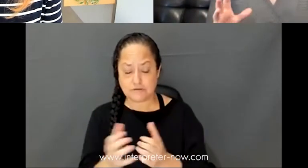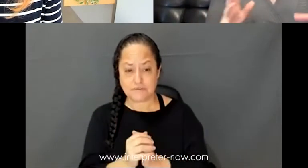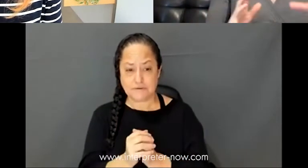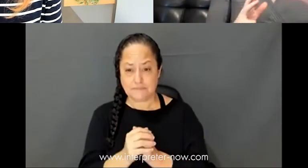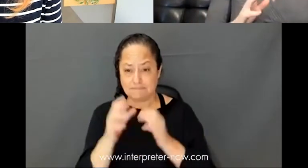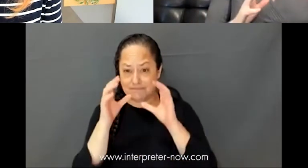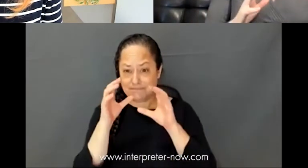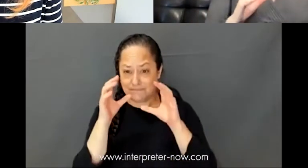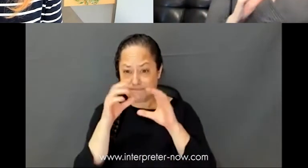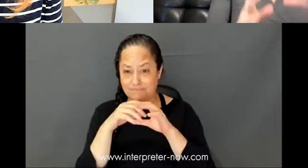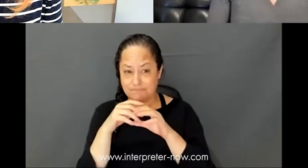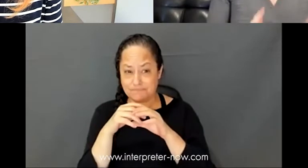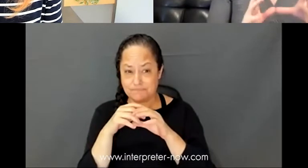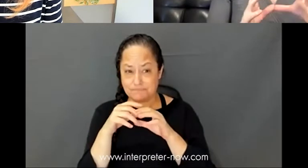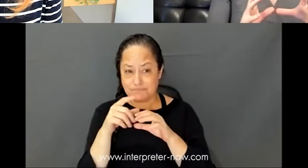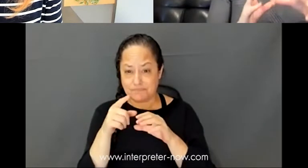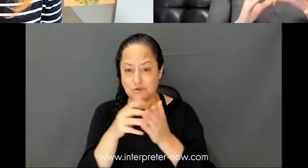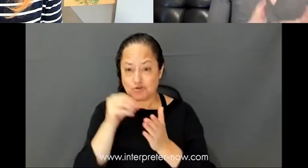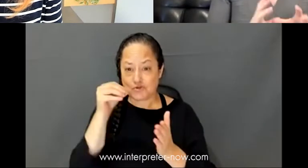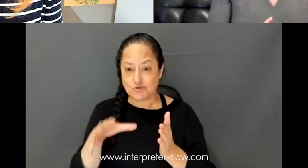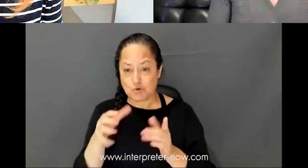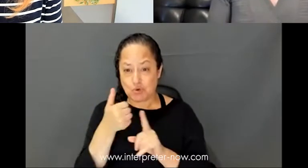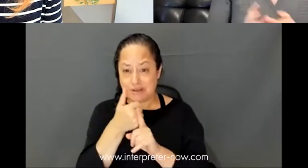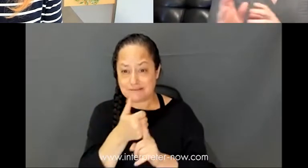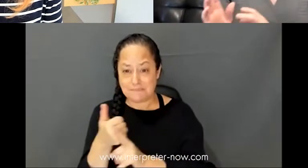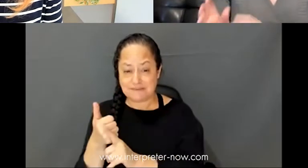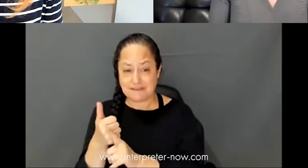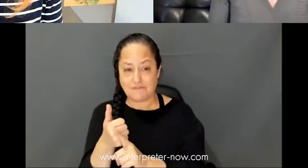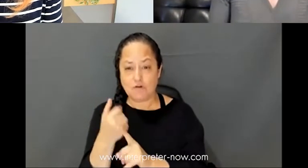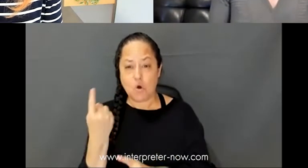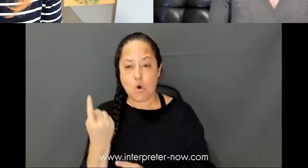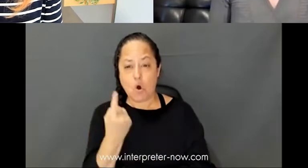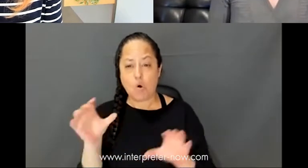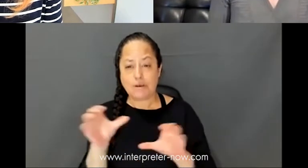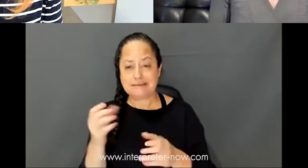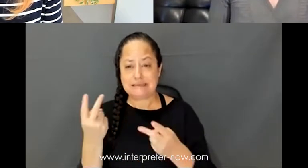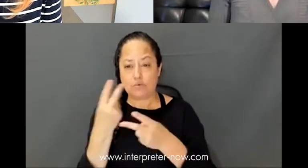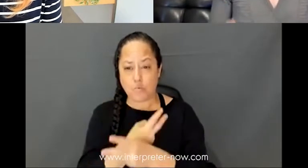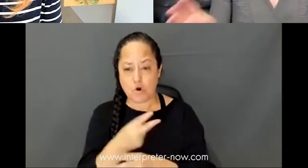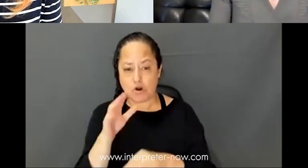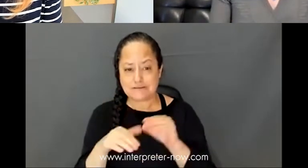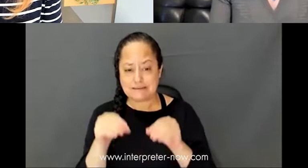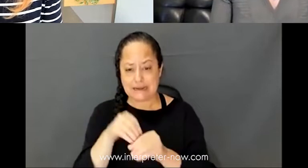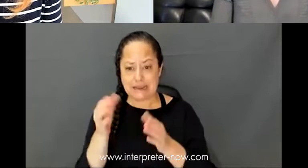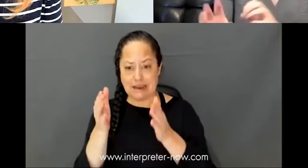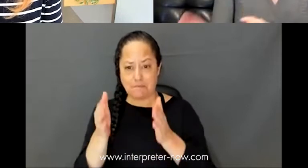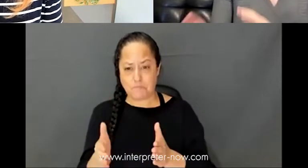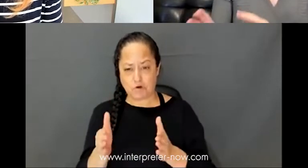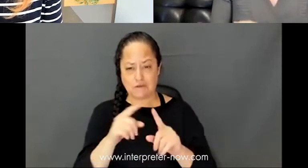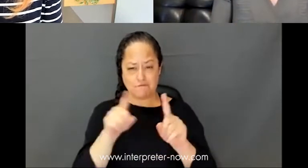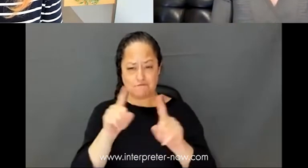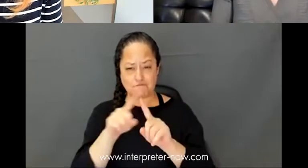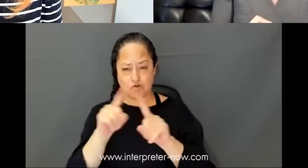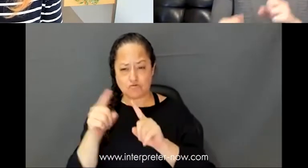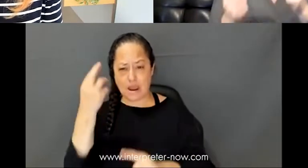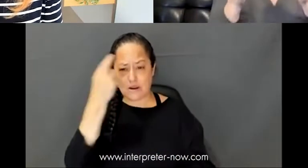thing is the students almost always did worse than they would have in person. And there's a variety of reasons, but you can kind